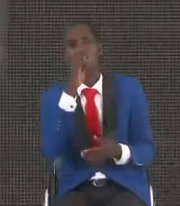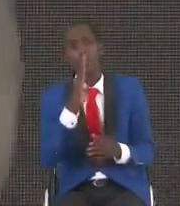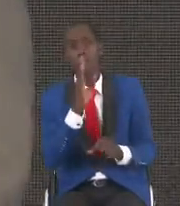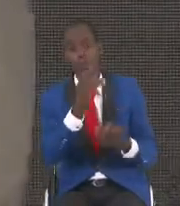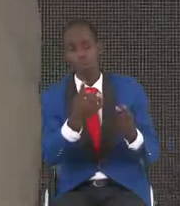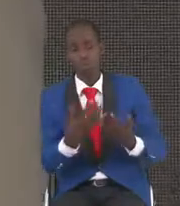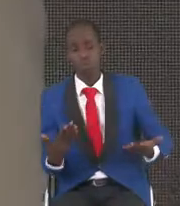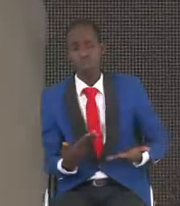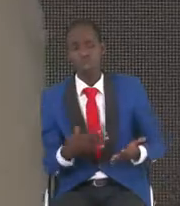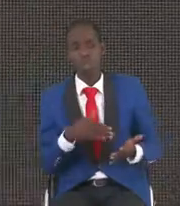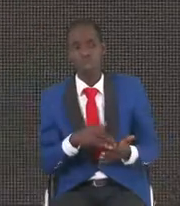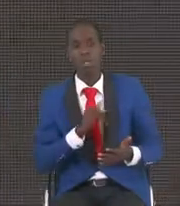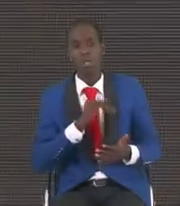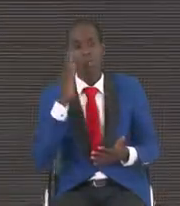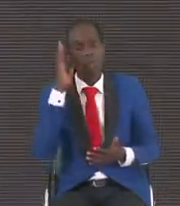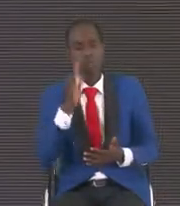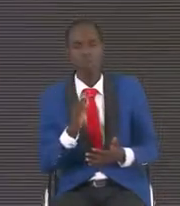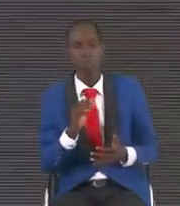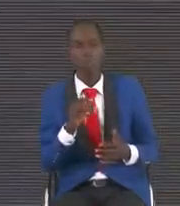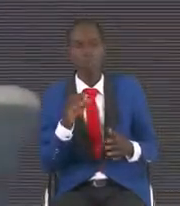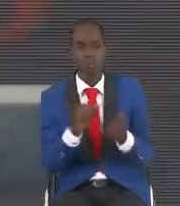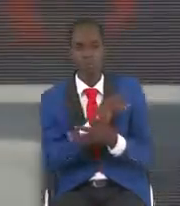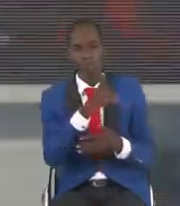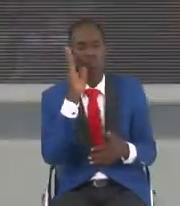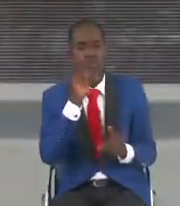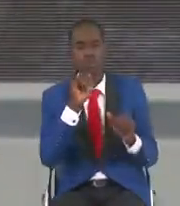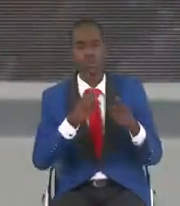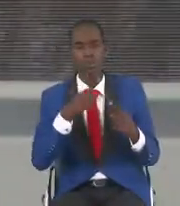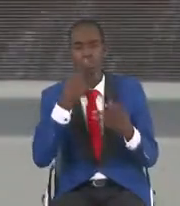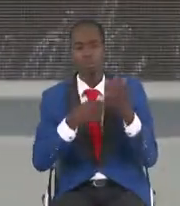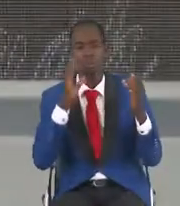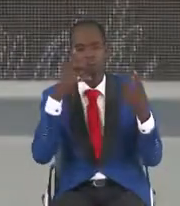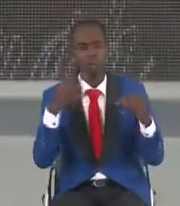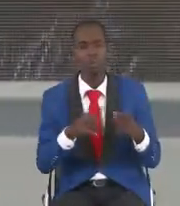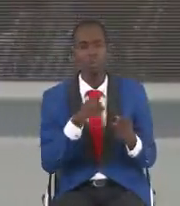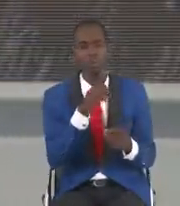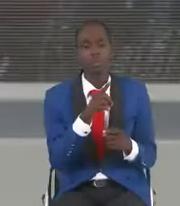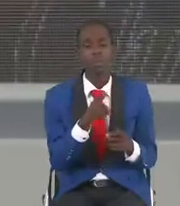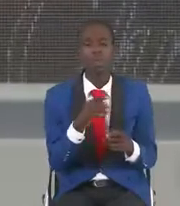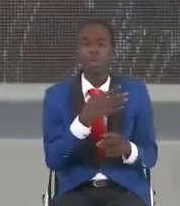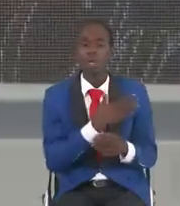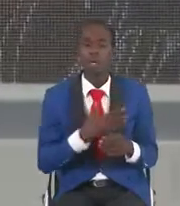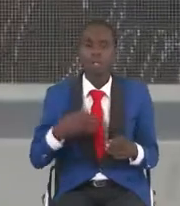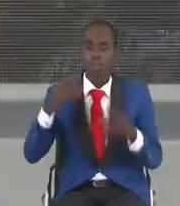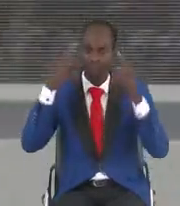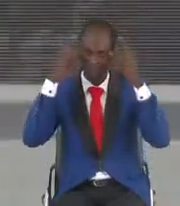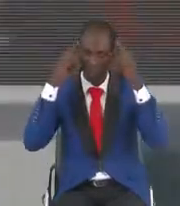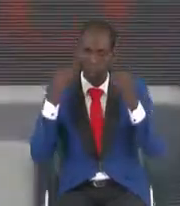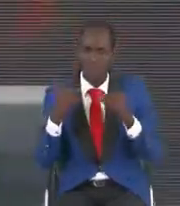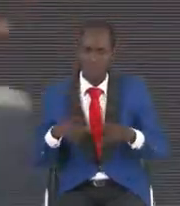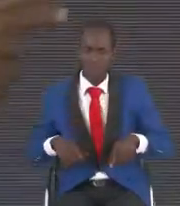the story of what will happen to you. But then Moses also had the invisible, and he lived his life